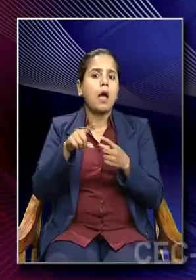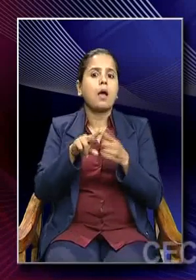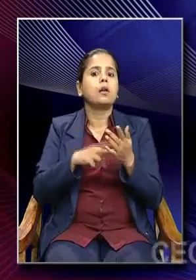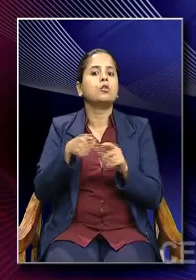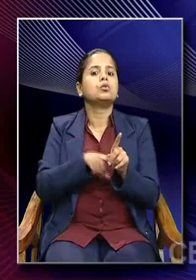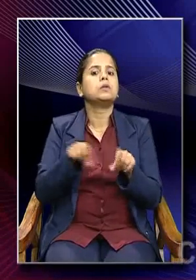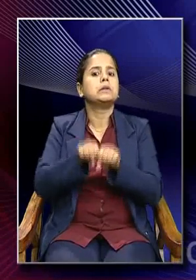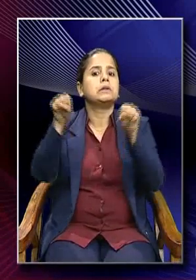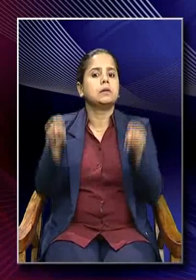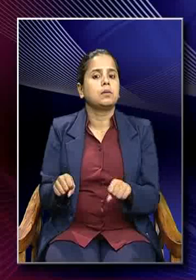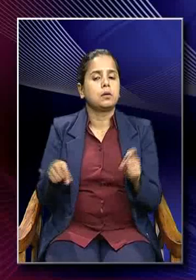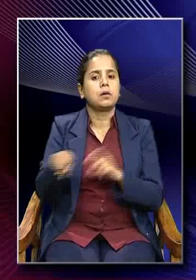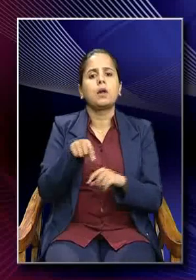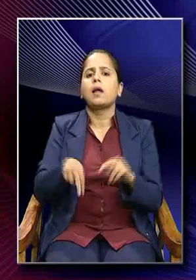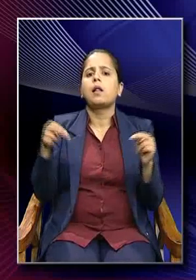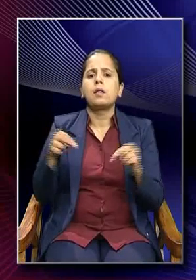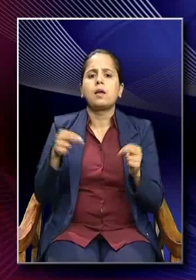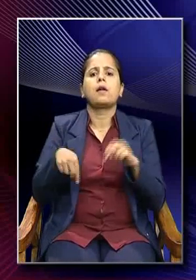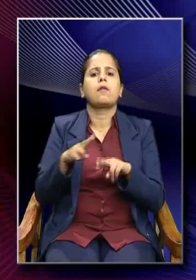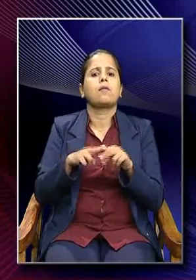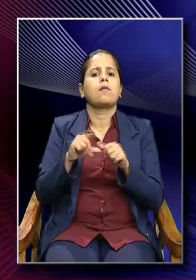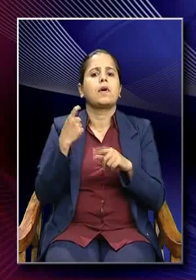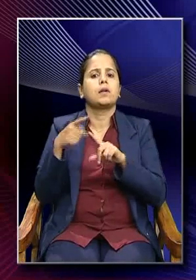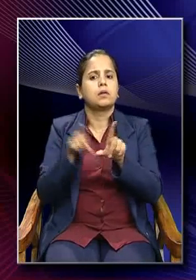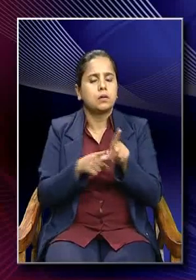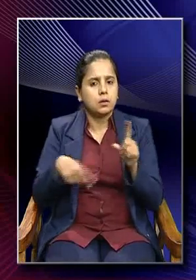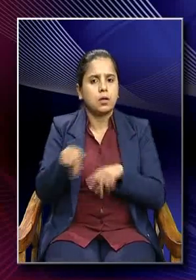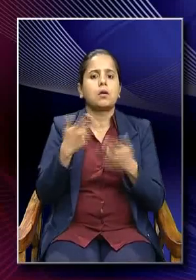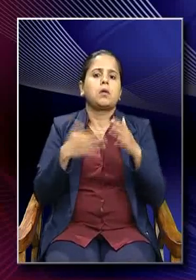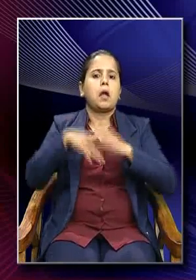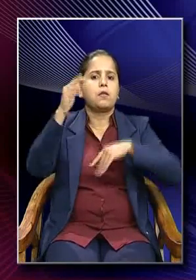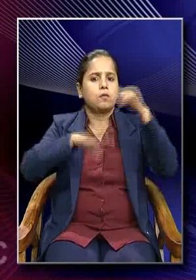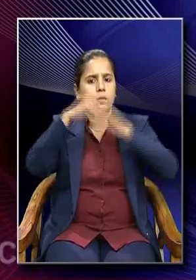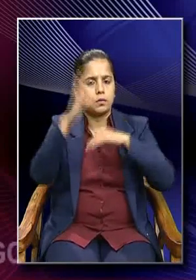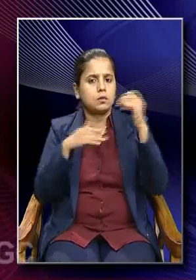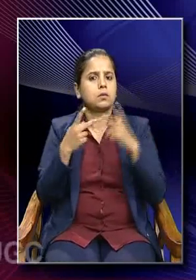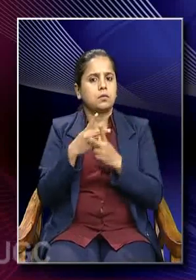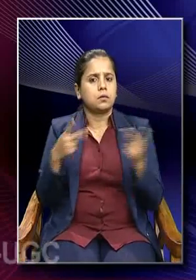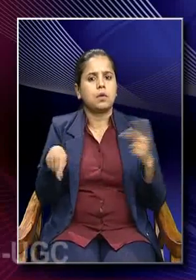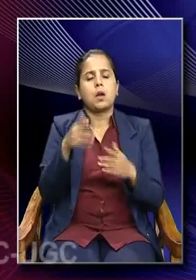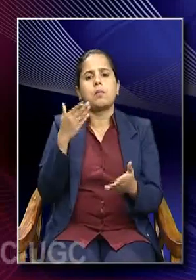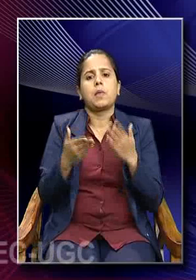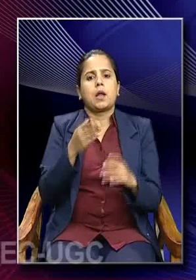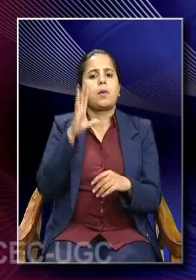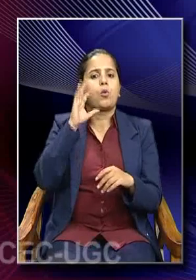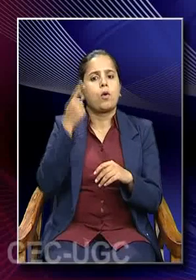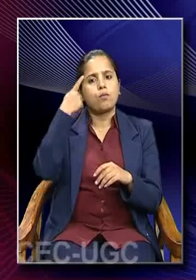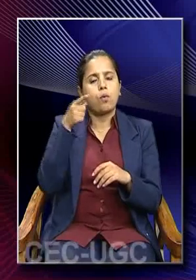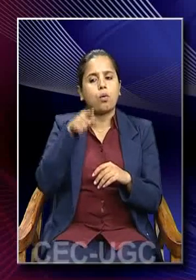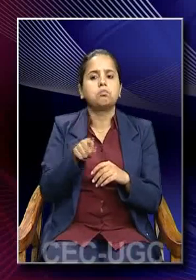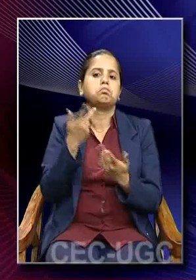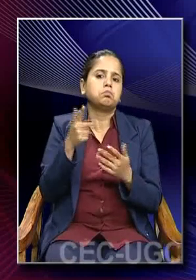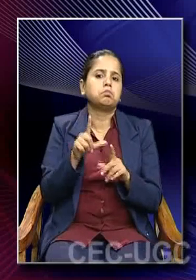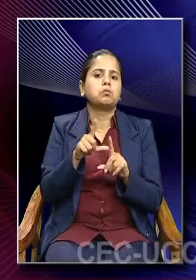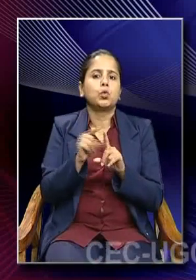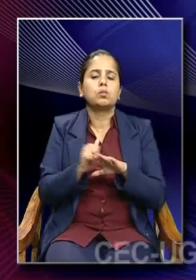of a requirement of the facility and the basic infrastructure would be the key for establishing this